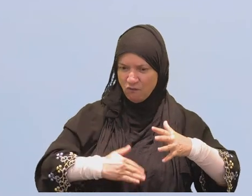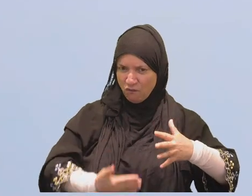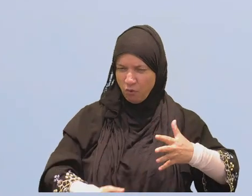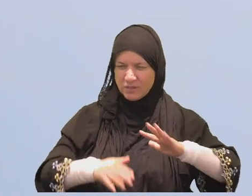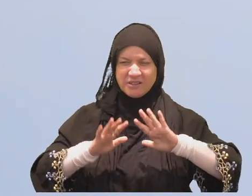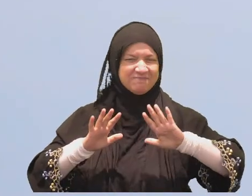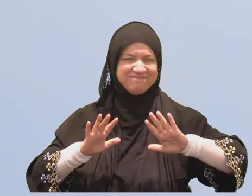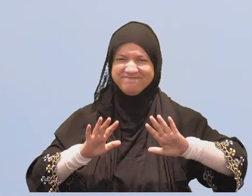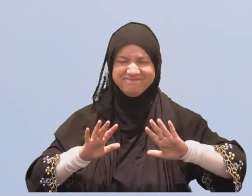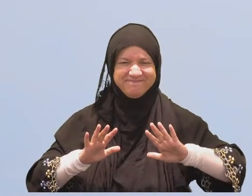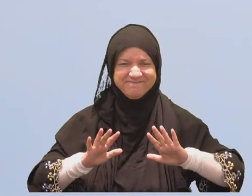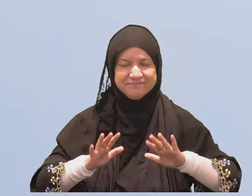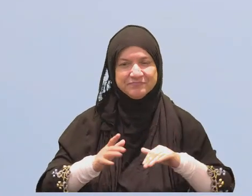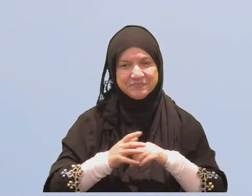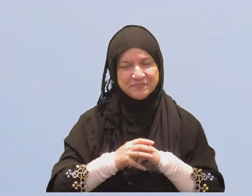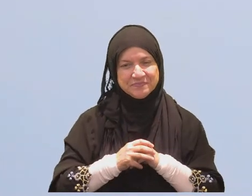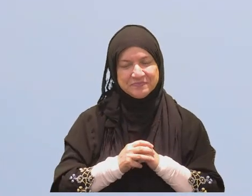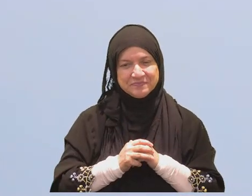to share.